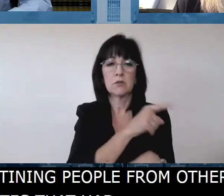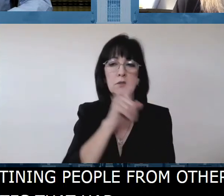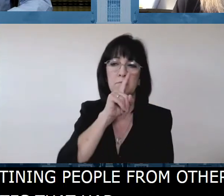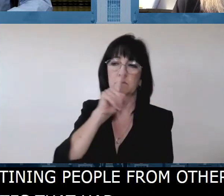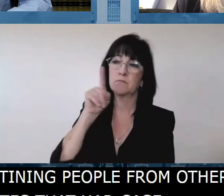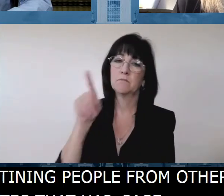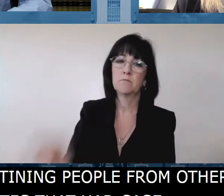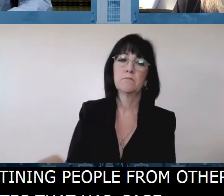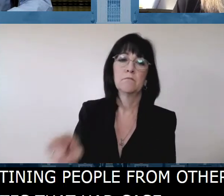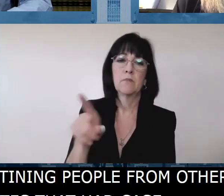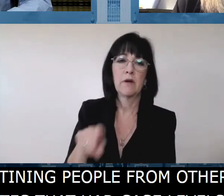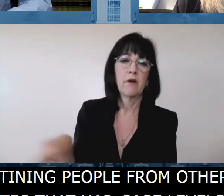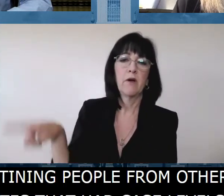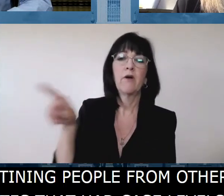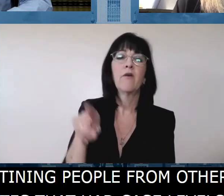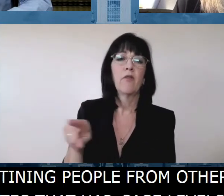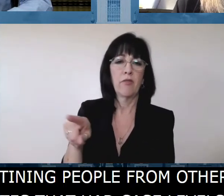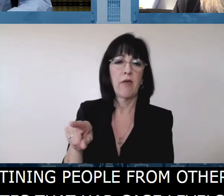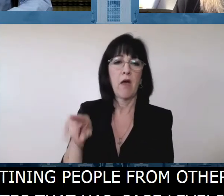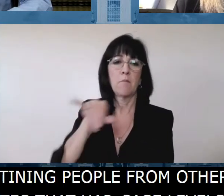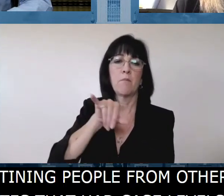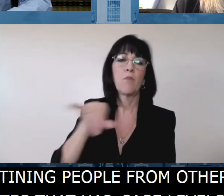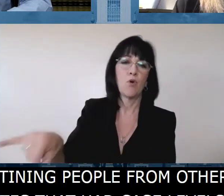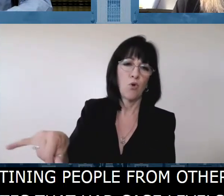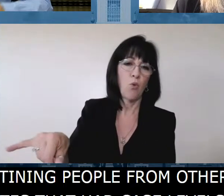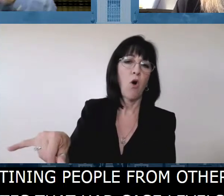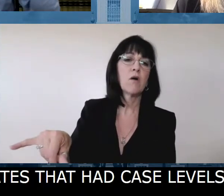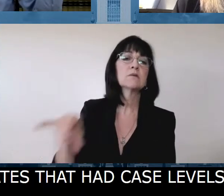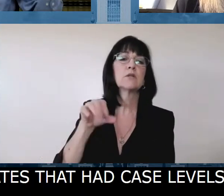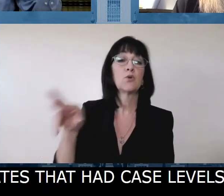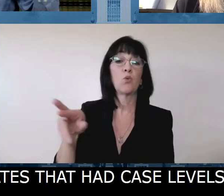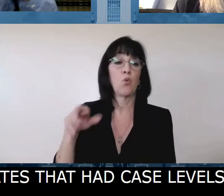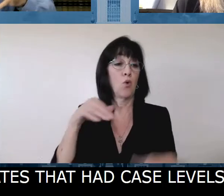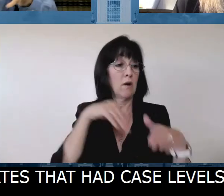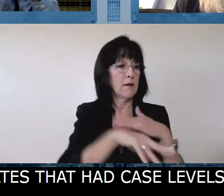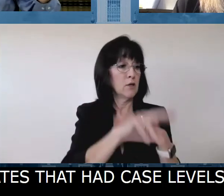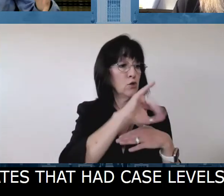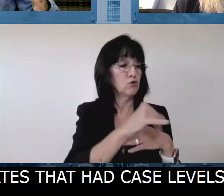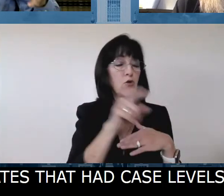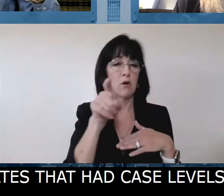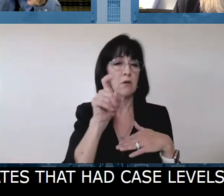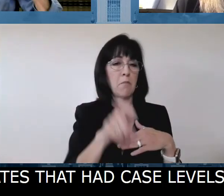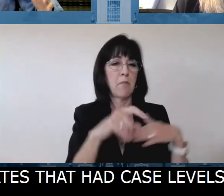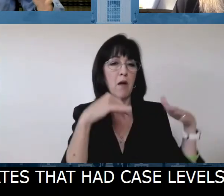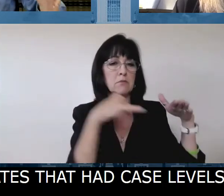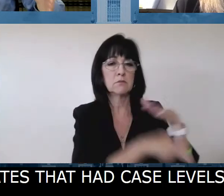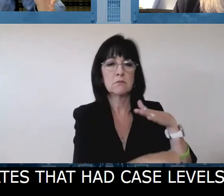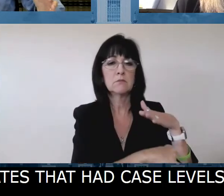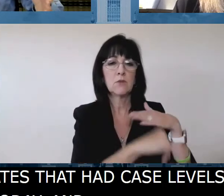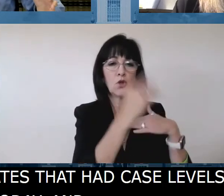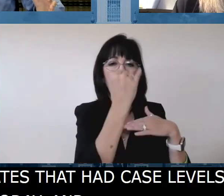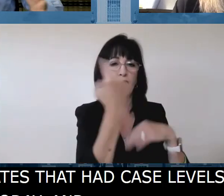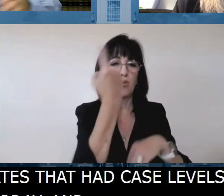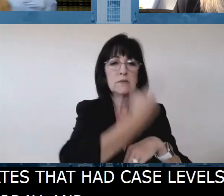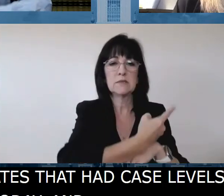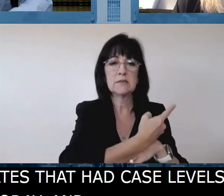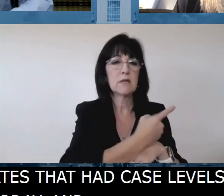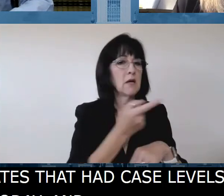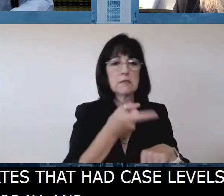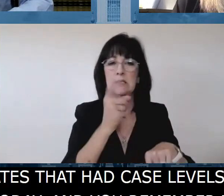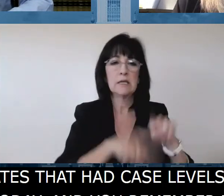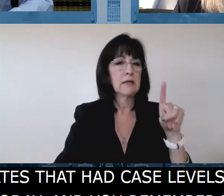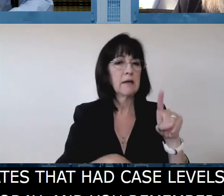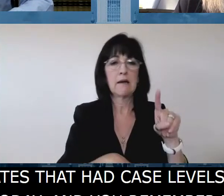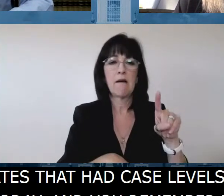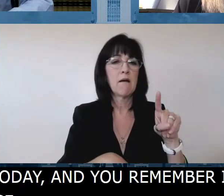100 per day, and we're at 135 today. Just to give, and you remember, I was complaining about that because we thought